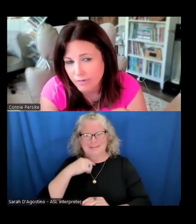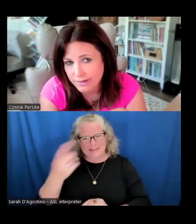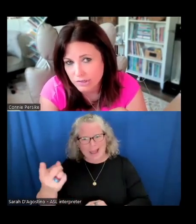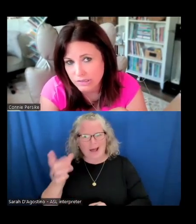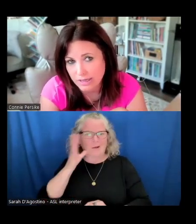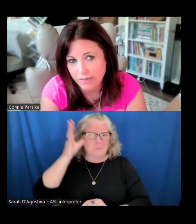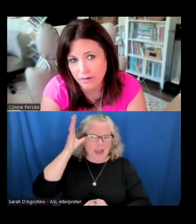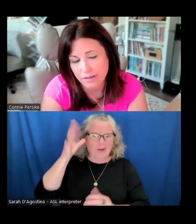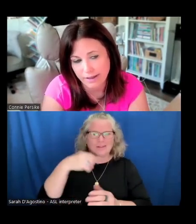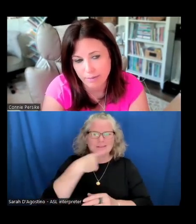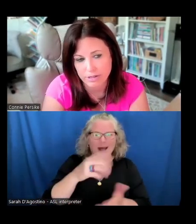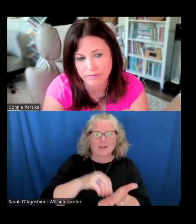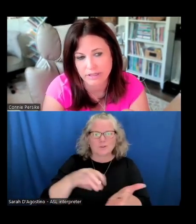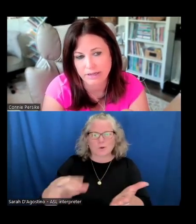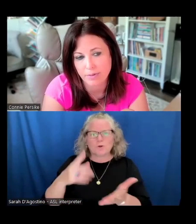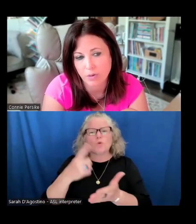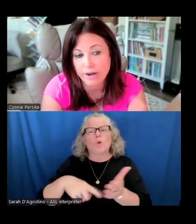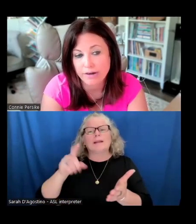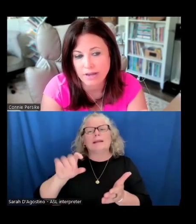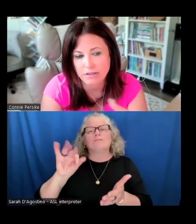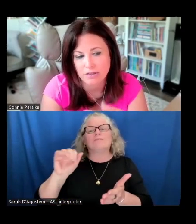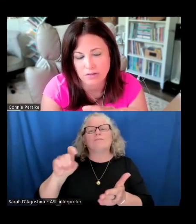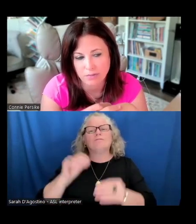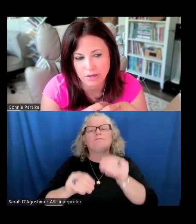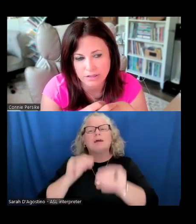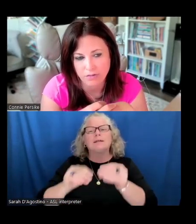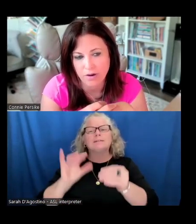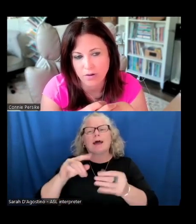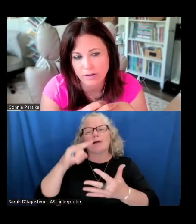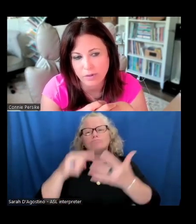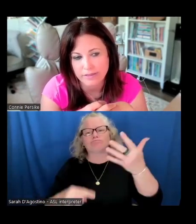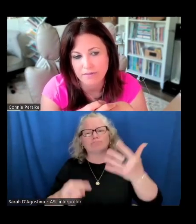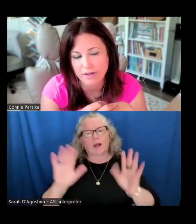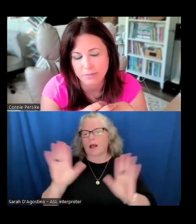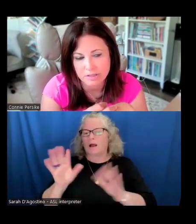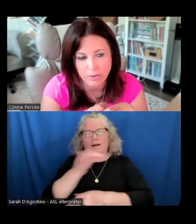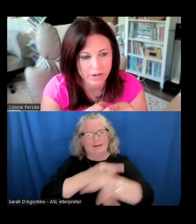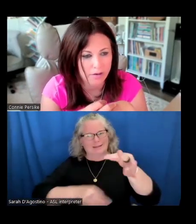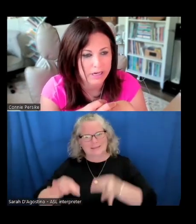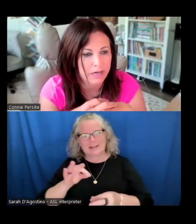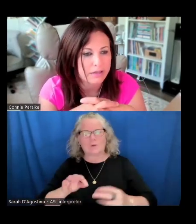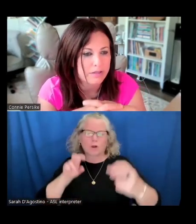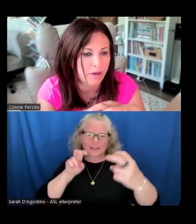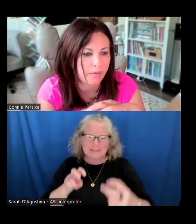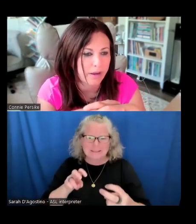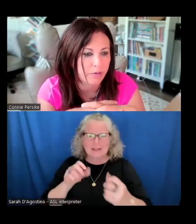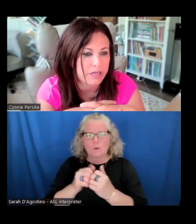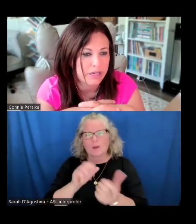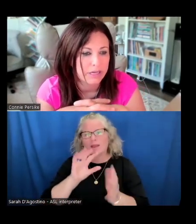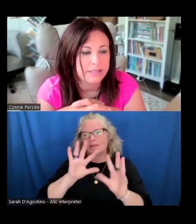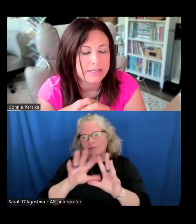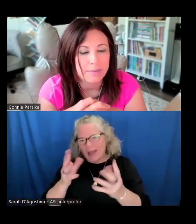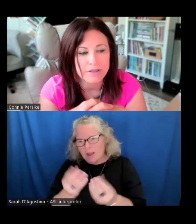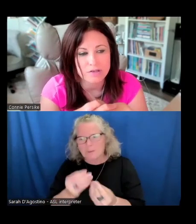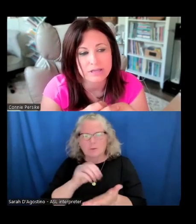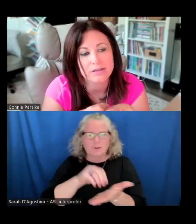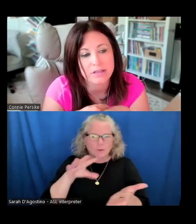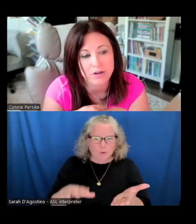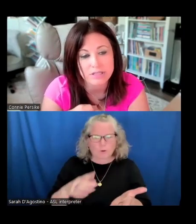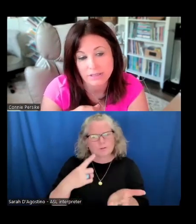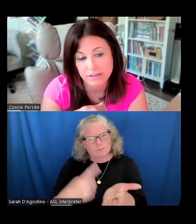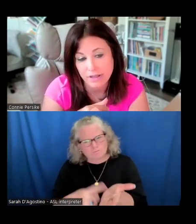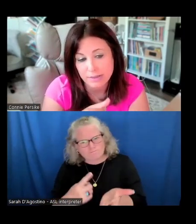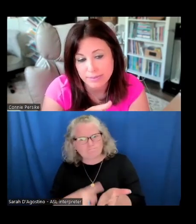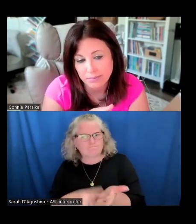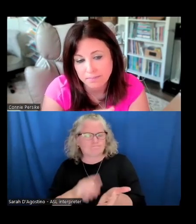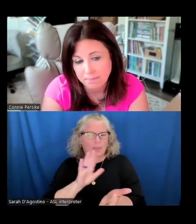have a conversation together collaboratively about where that student wants to grow and what that family's priority is around some of their skills that